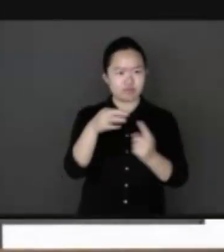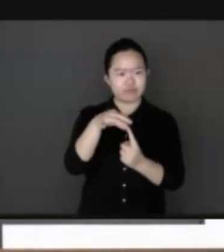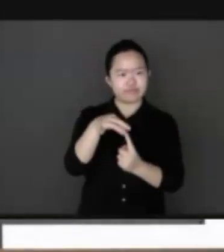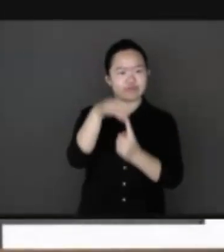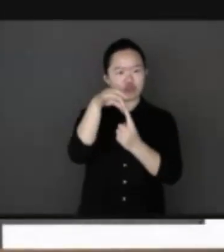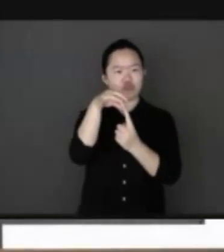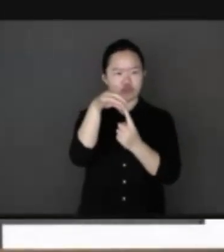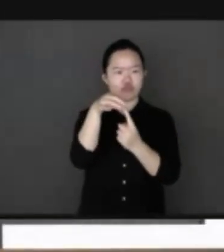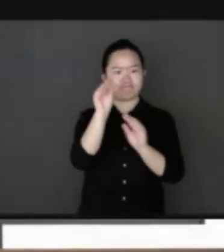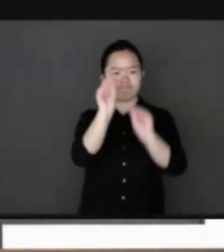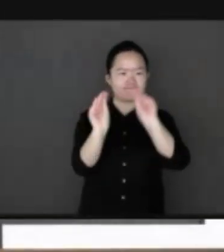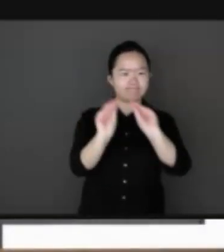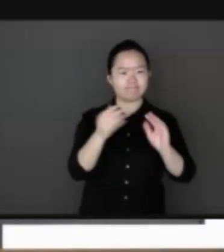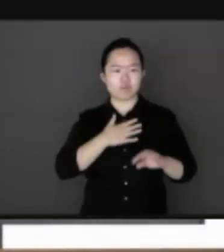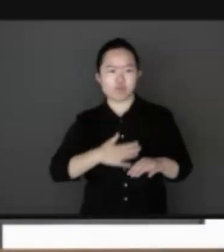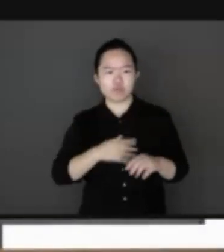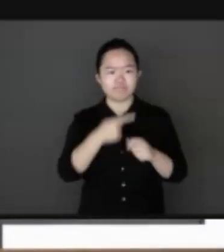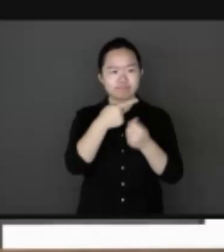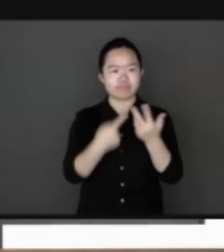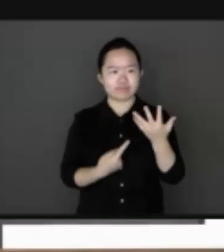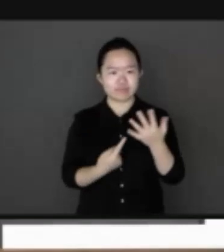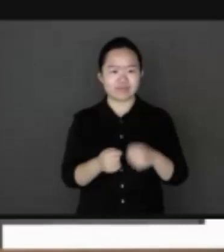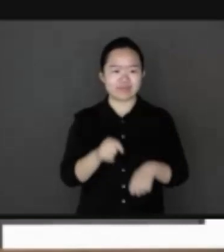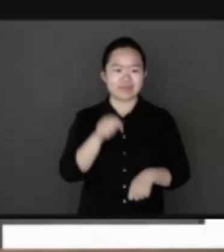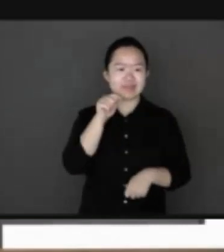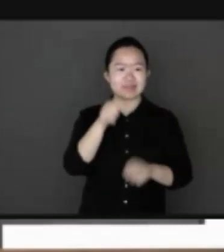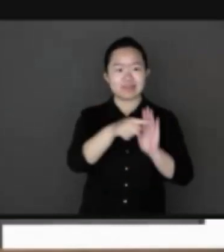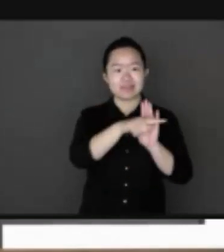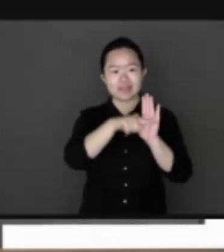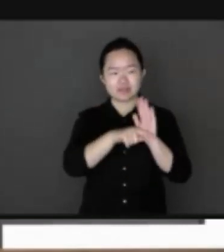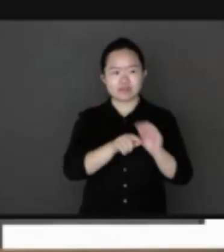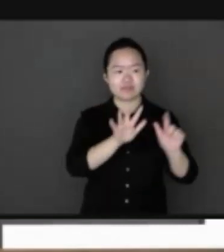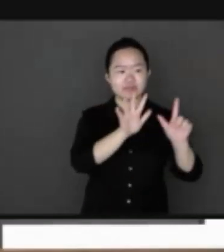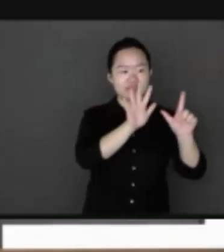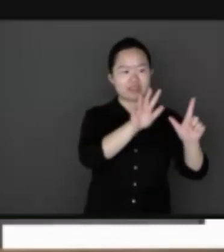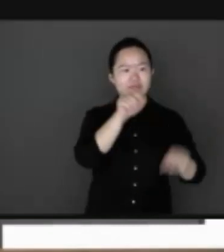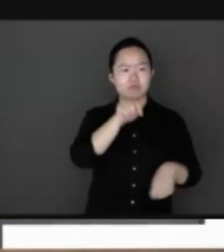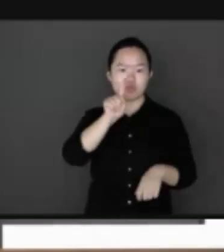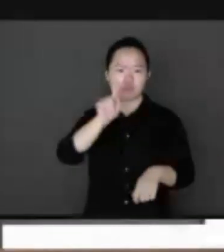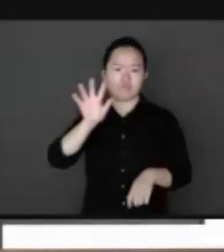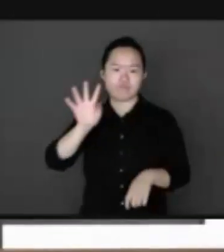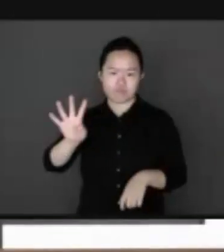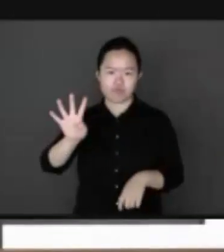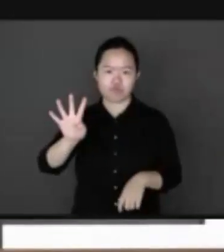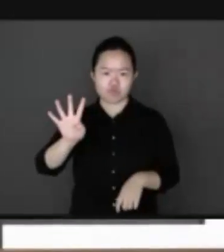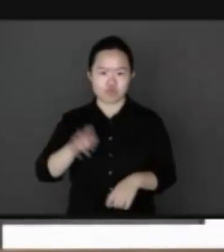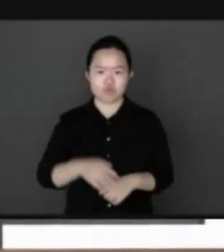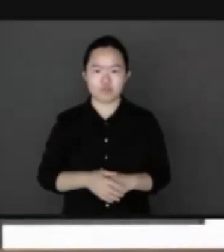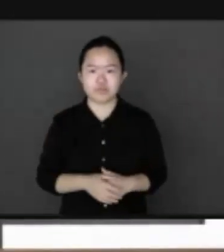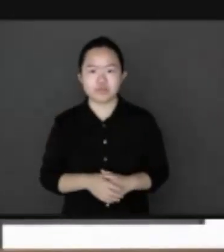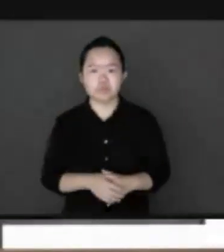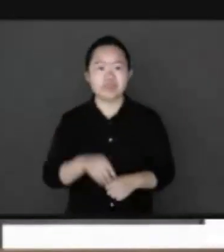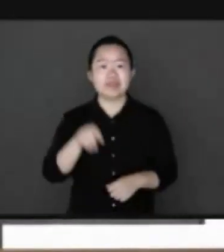if information communication technology displays captions, it shall also provide a way of adapting these